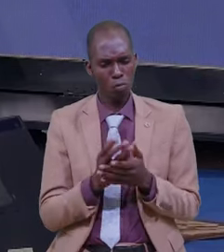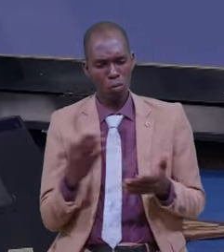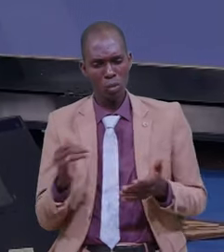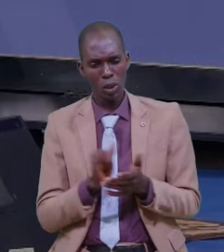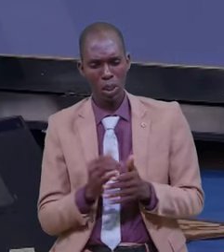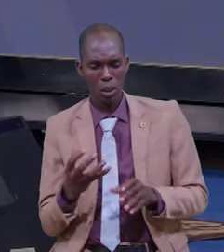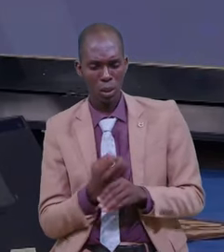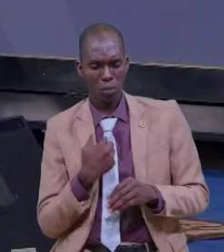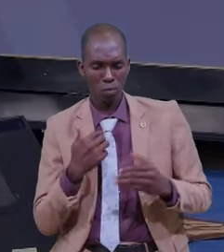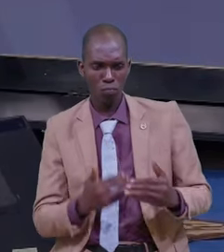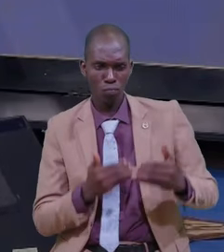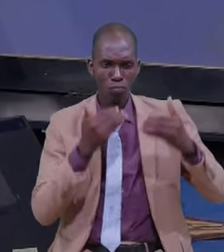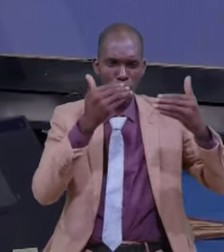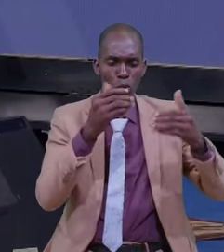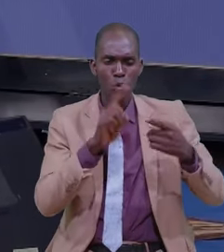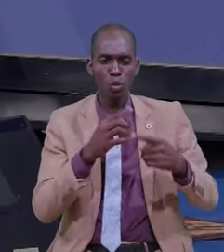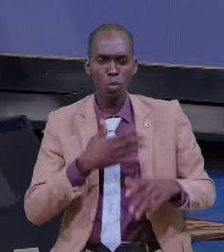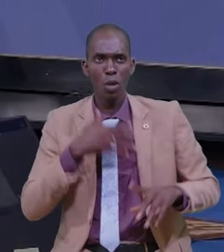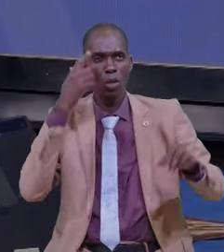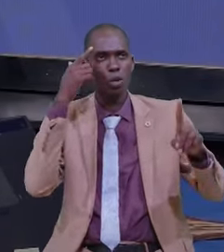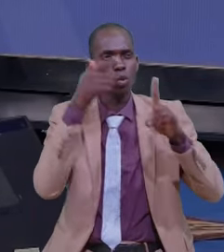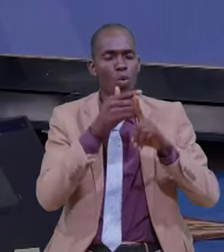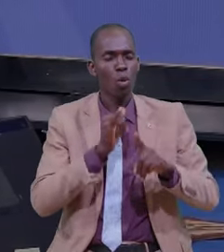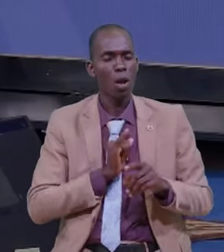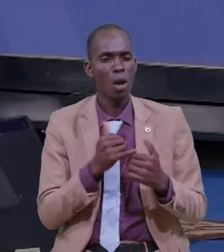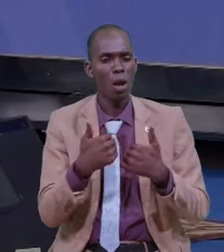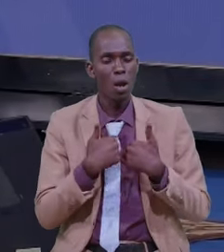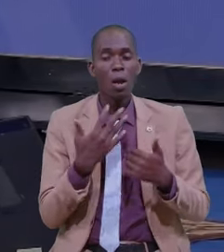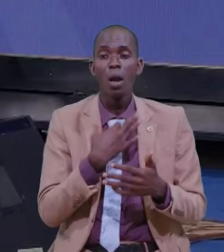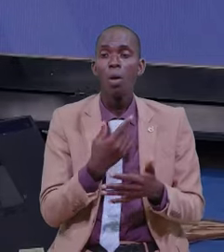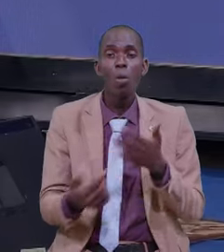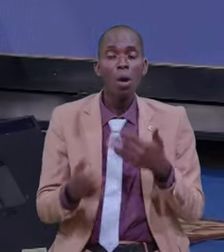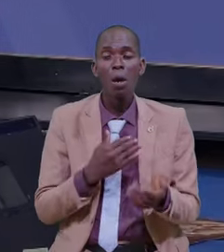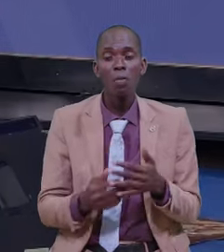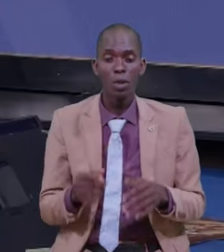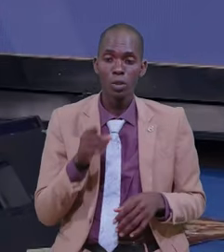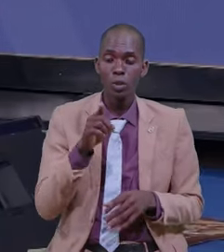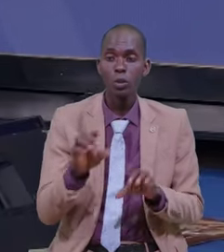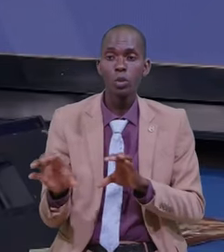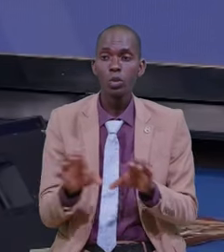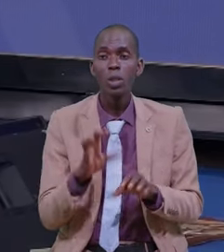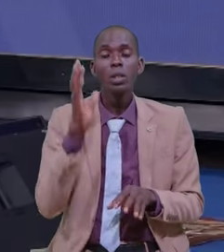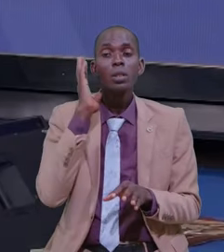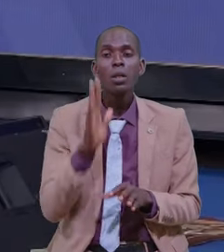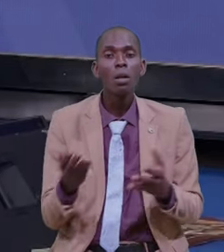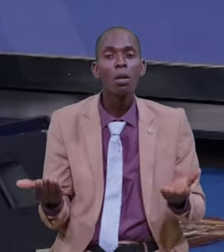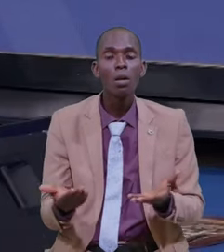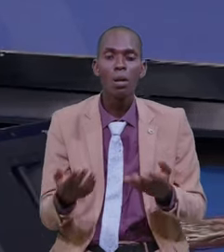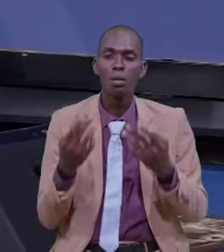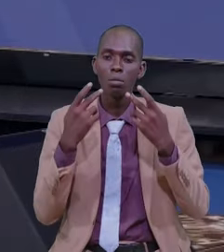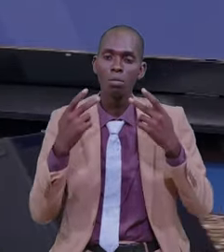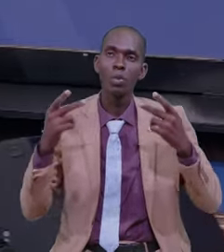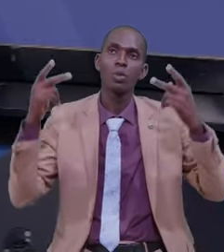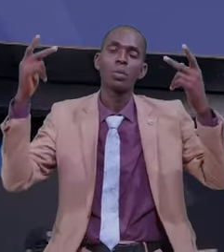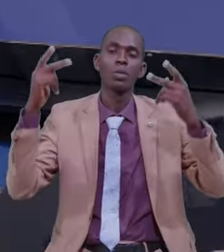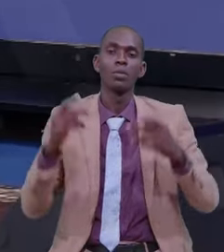forward to the goal I have. And whatsoever he doeth shall prosper. I